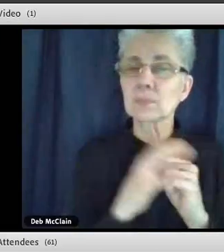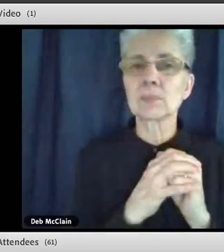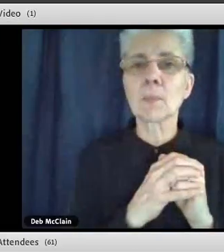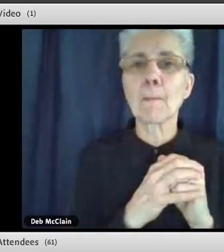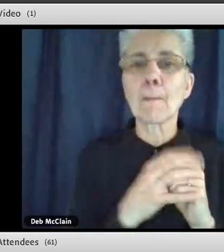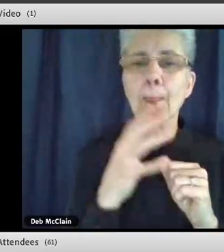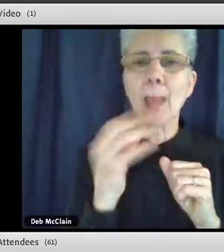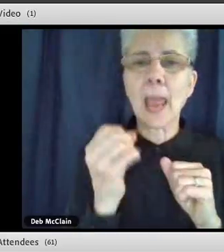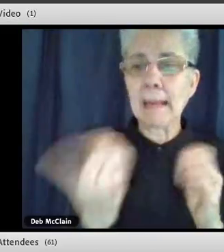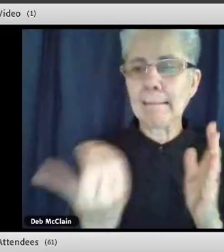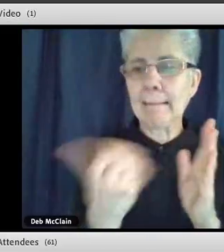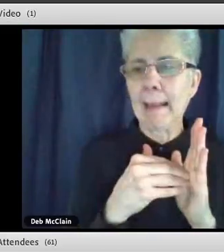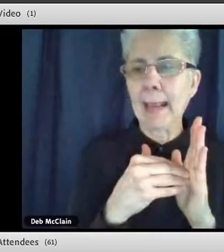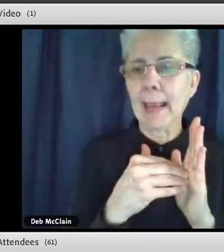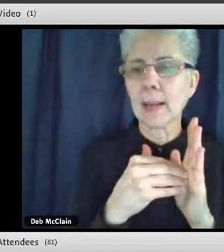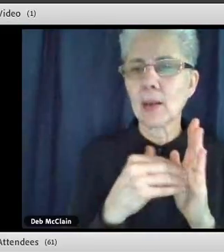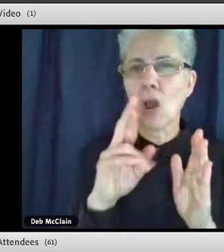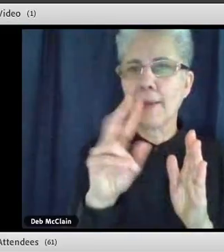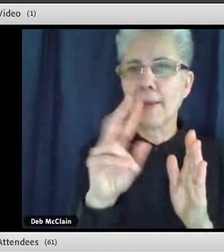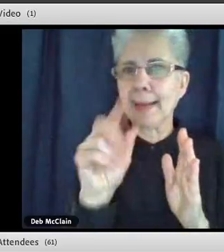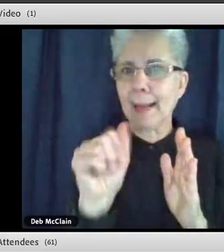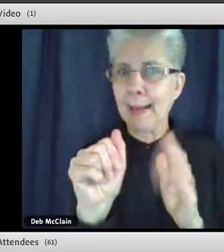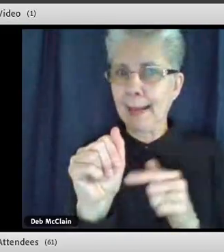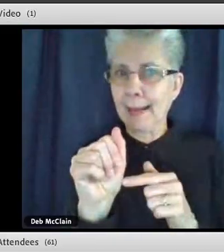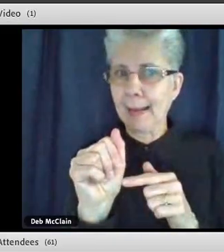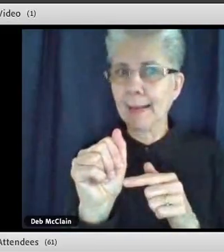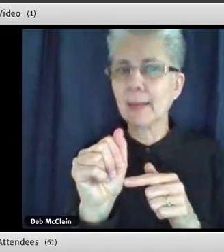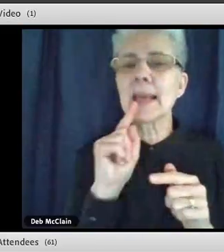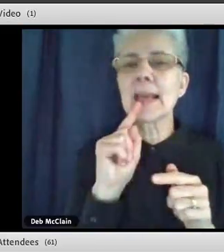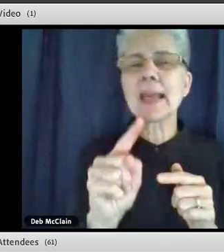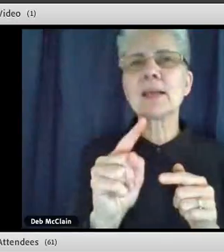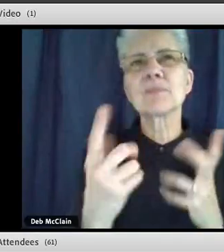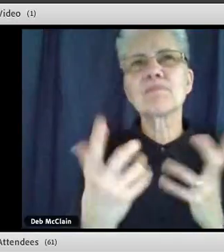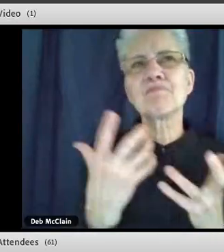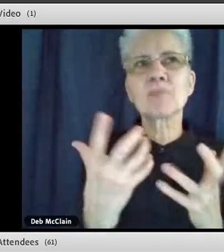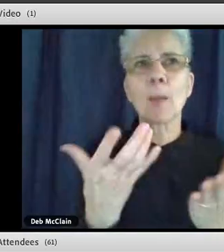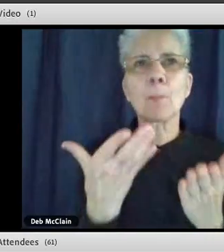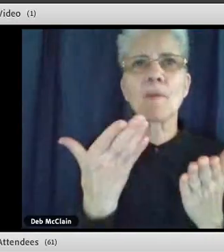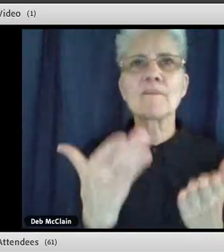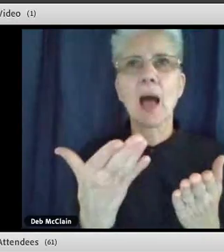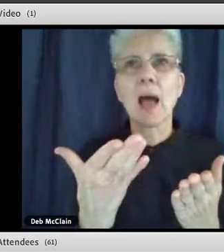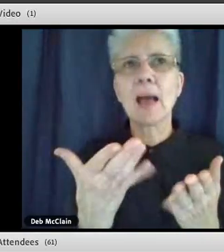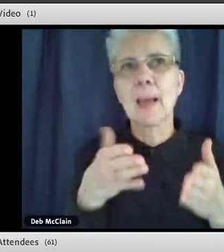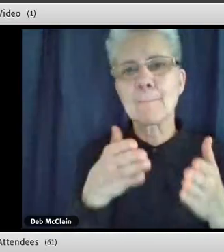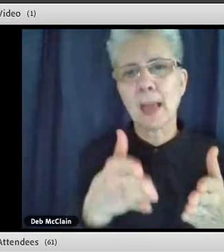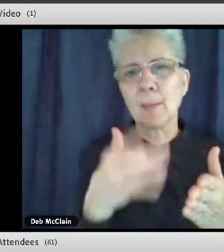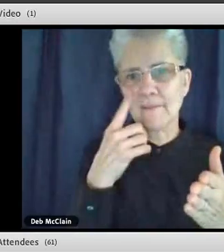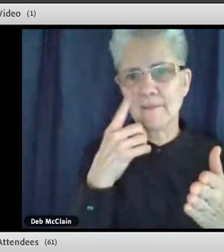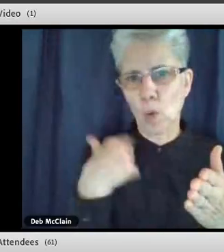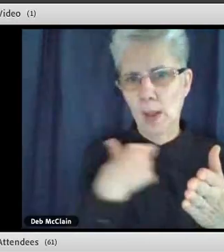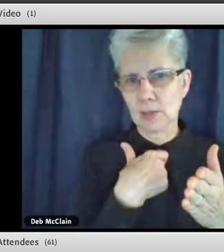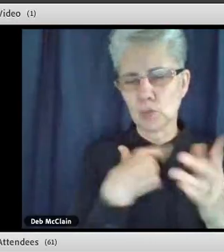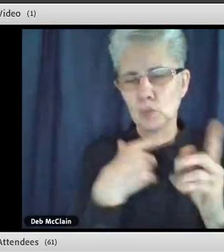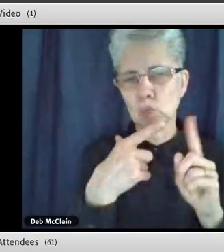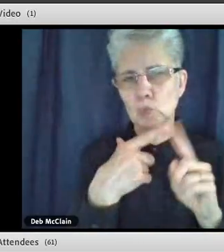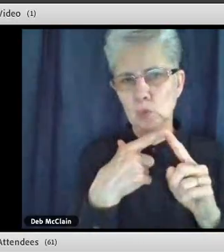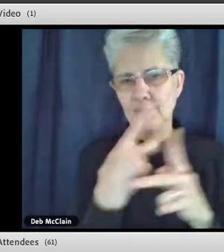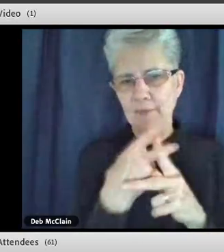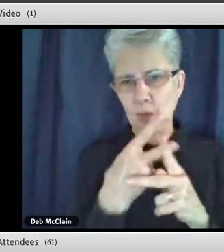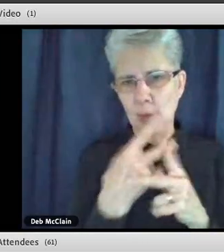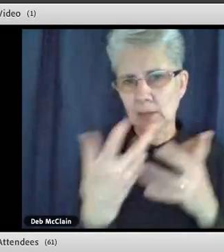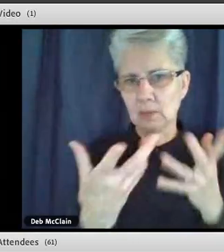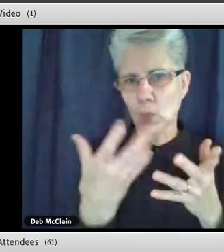once again, RDA is provides a mechanism for us to figure out what we